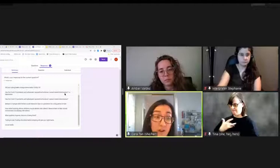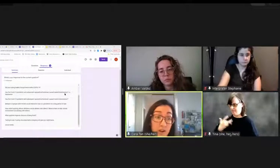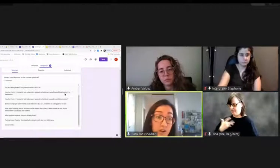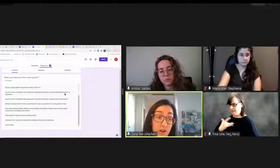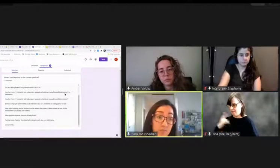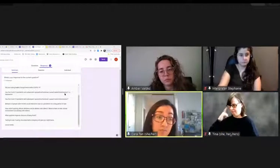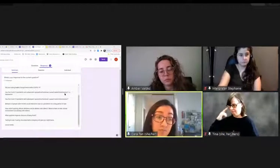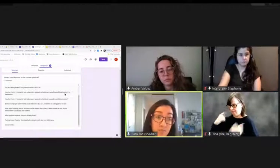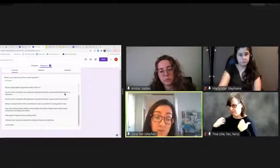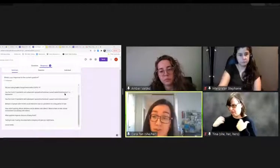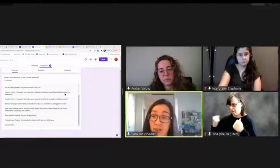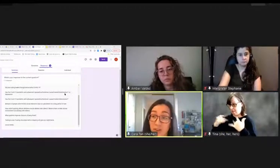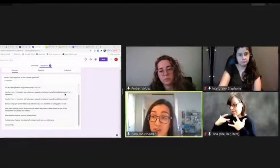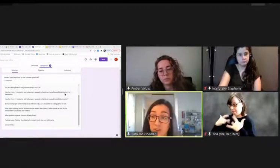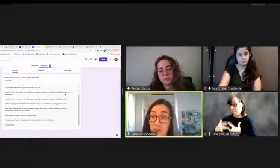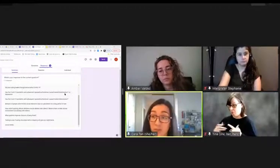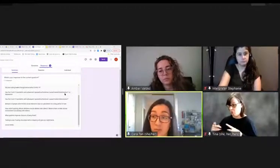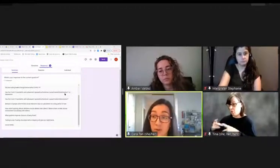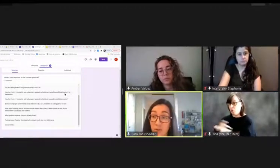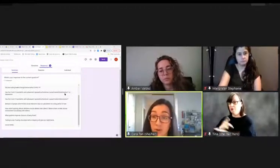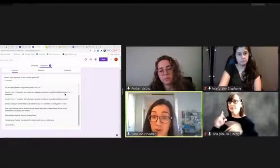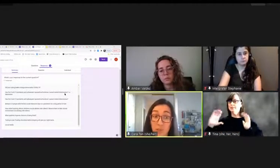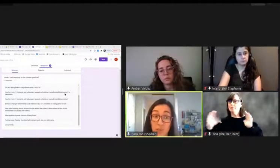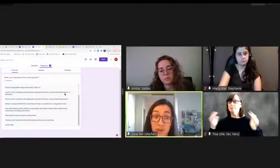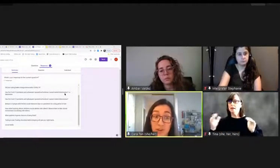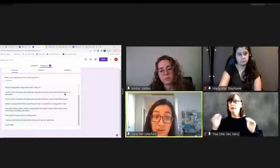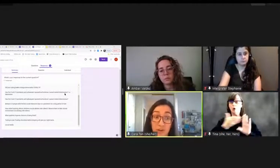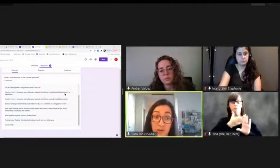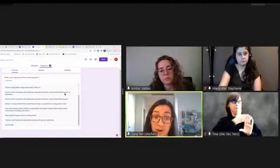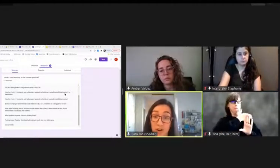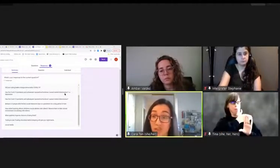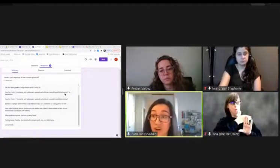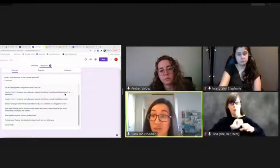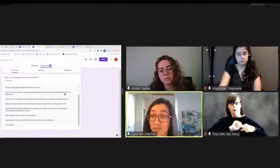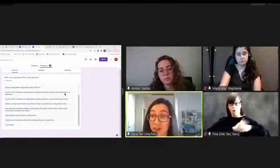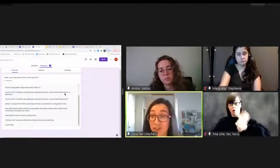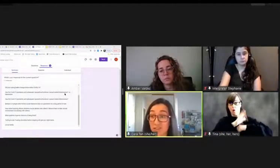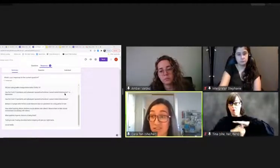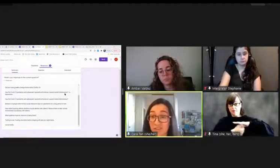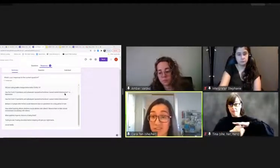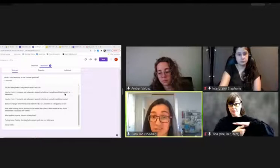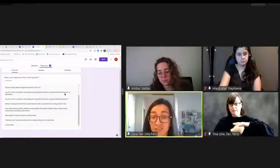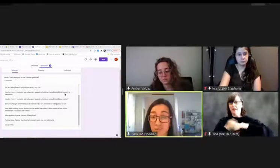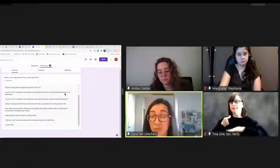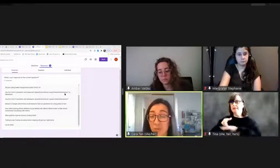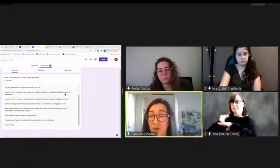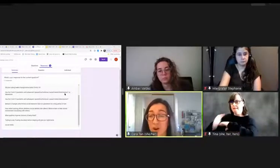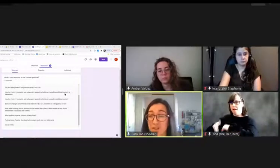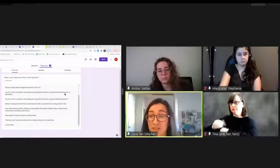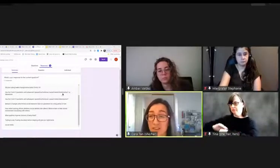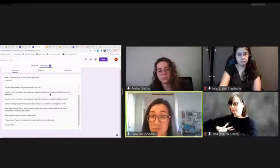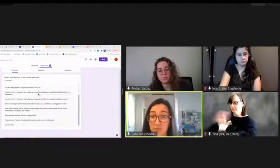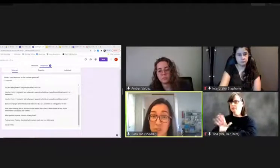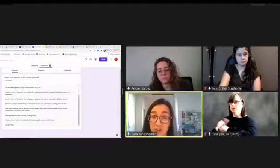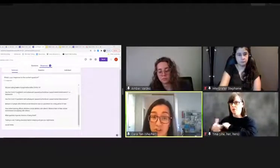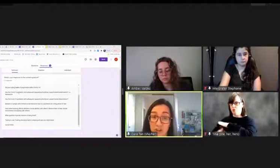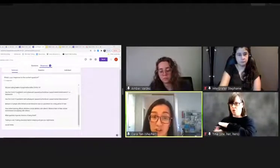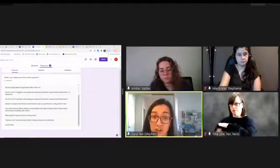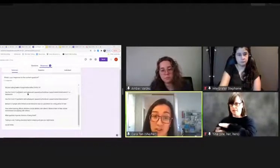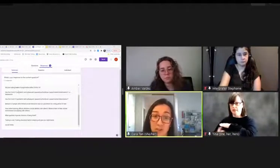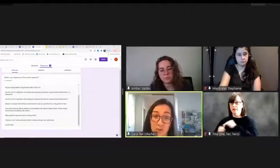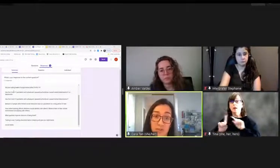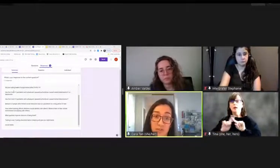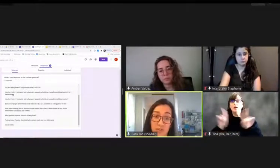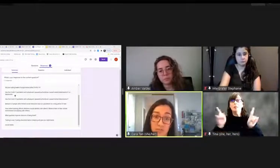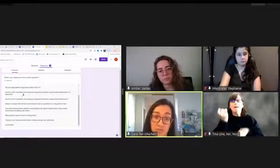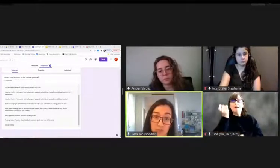Now, one of your classmates brings up a good point. There are a lot of factors. So it would be hard to say for sure